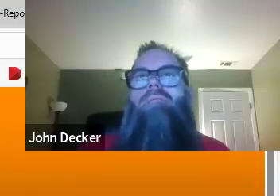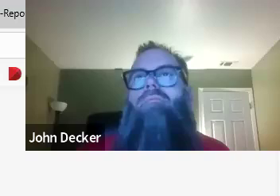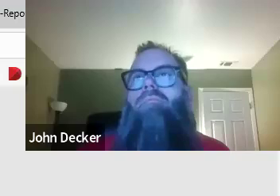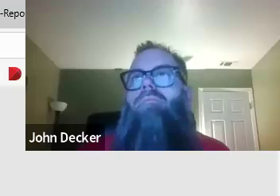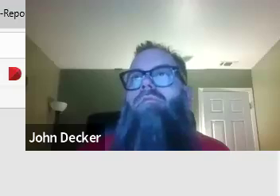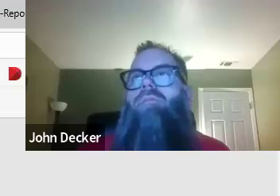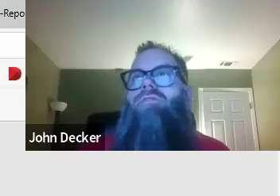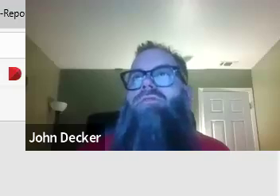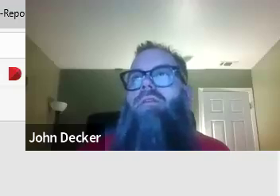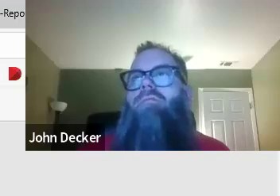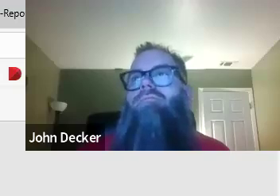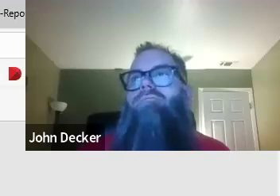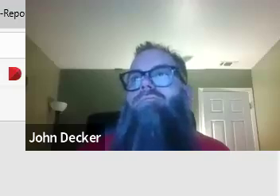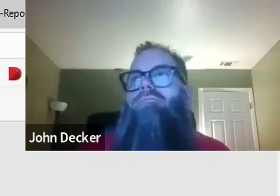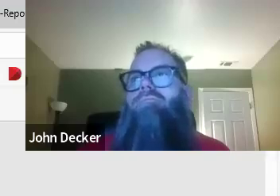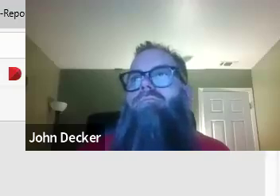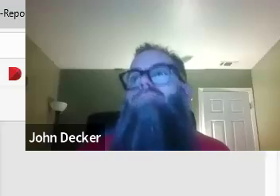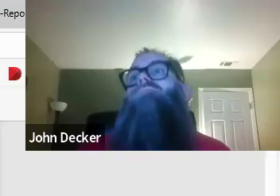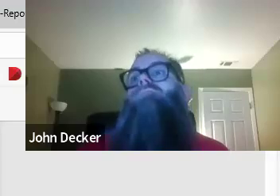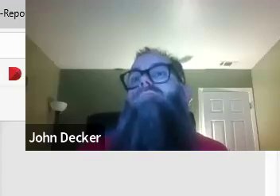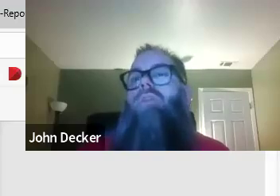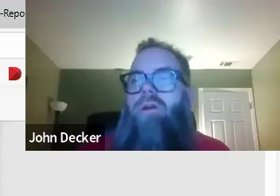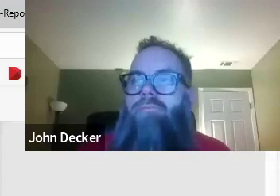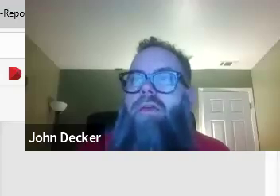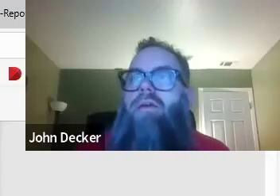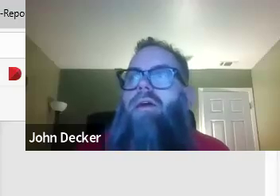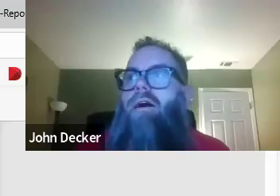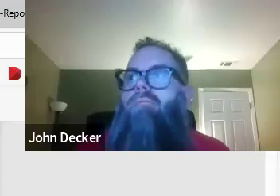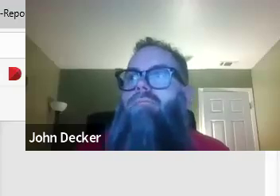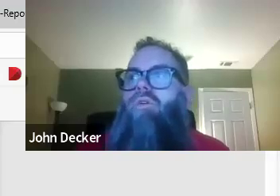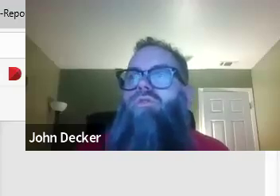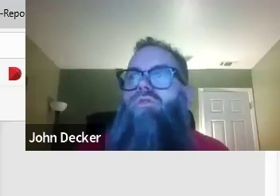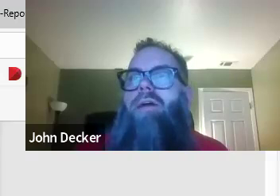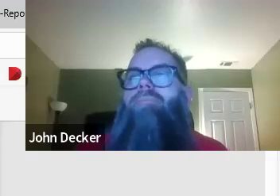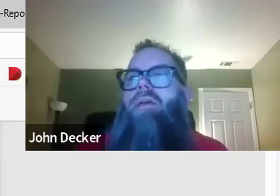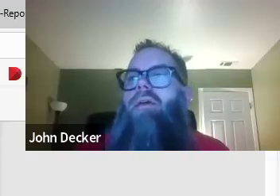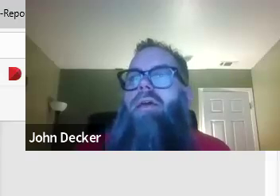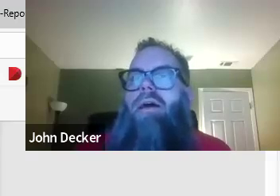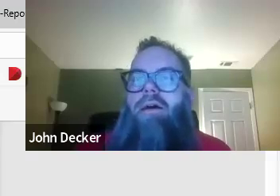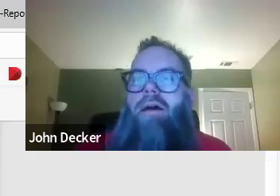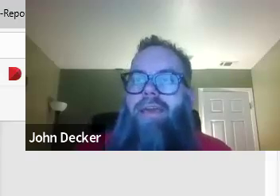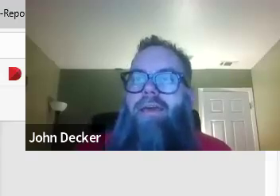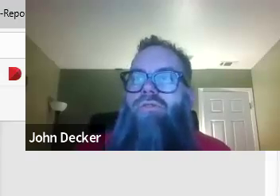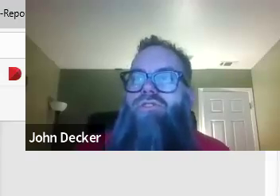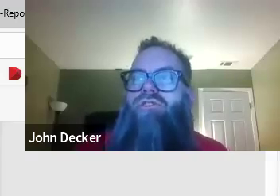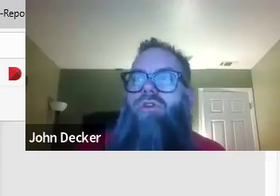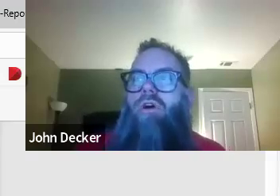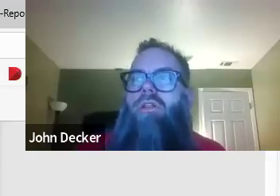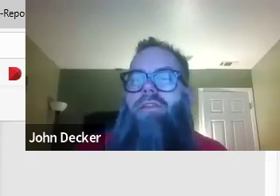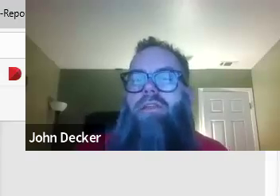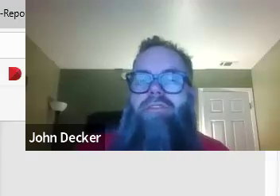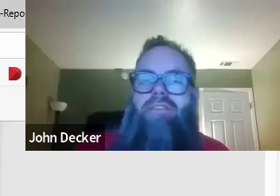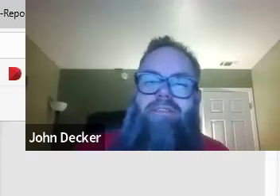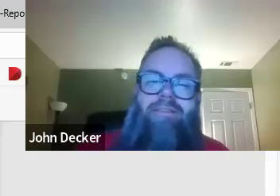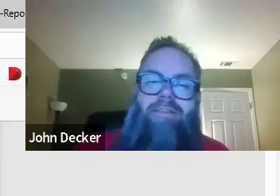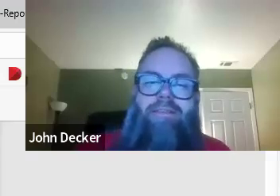our newsletter. There we go, or Google Play. Again, who should you